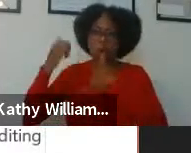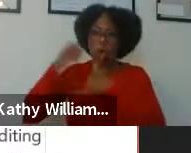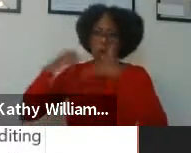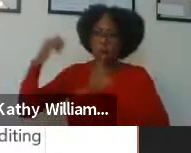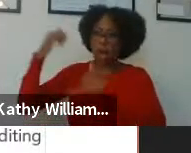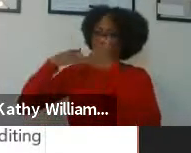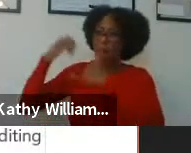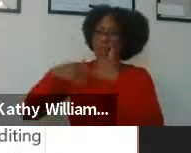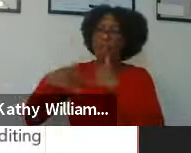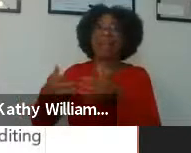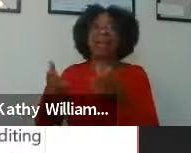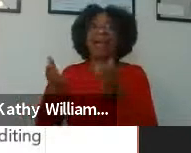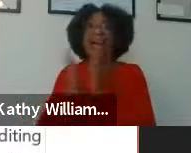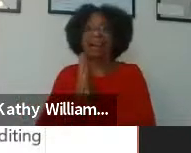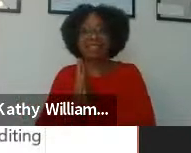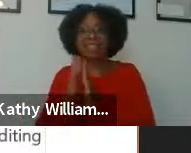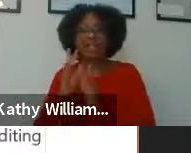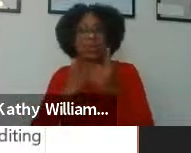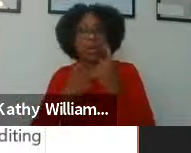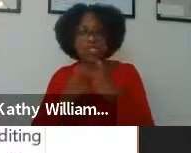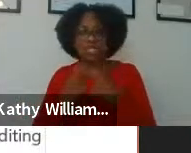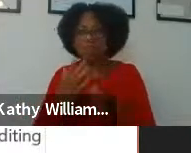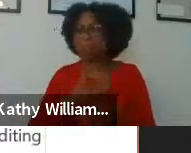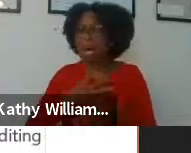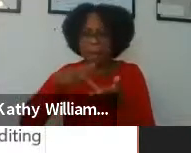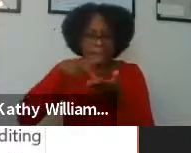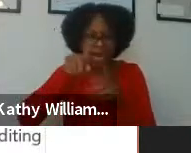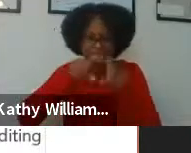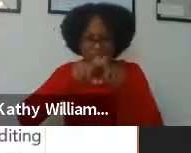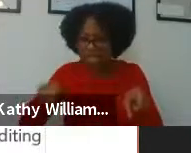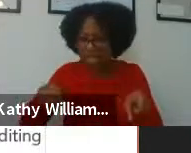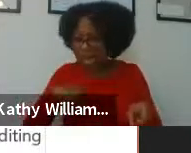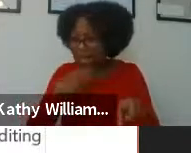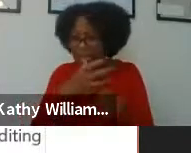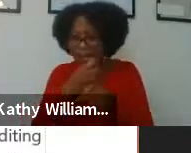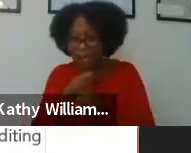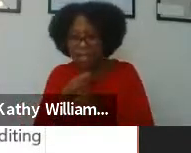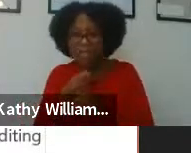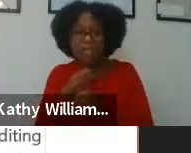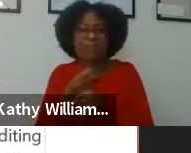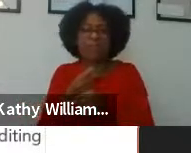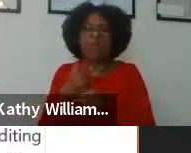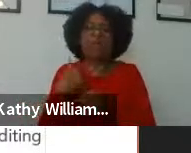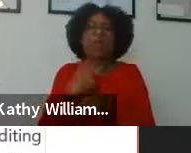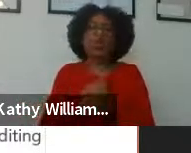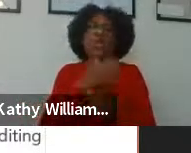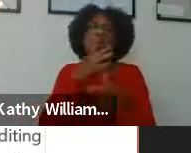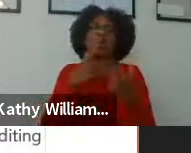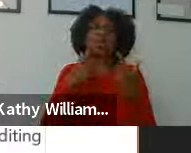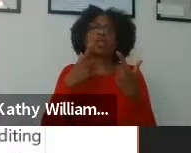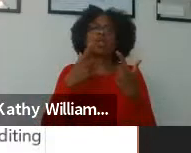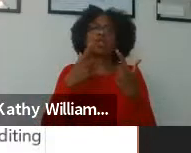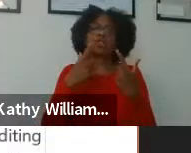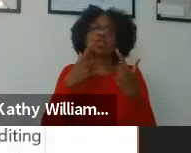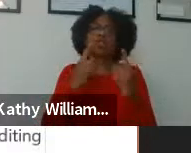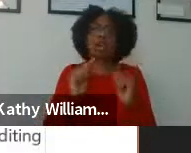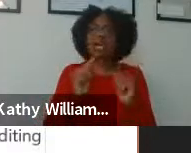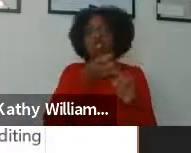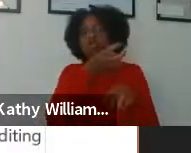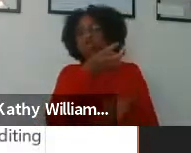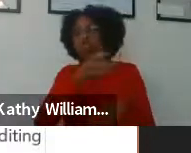paychecks and, they did or they didn't get their check, those sorts of things. And we'll try to route those calls properly,